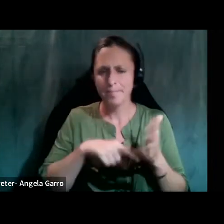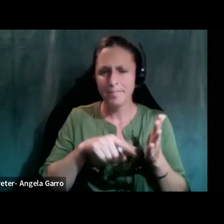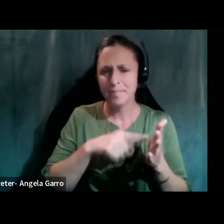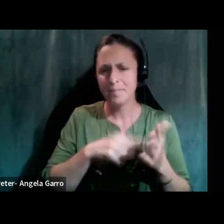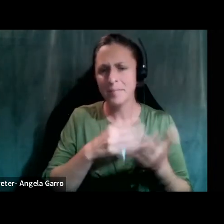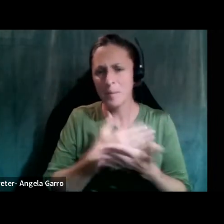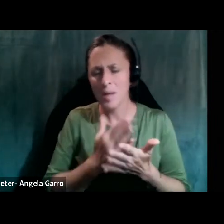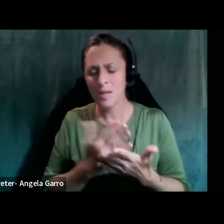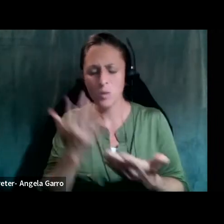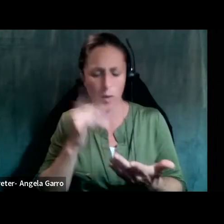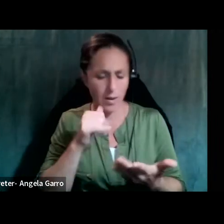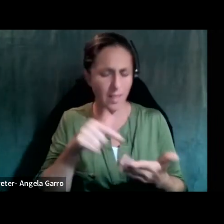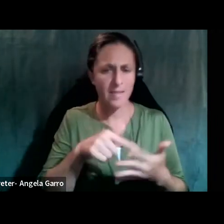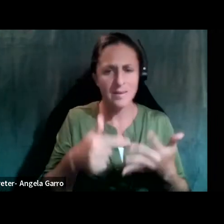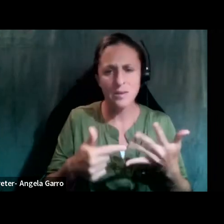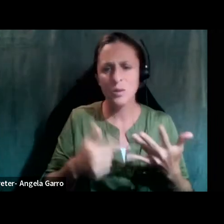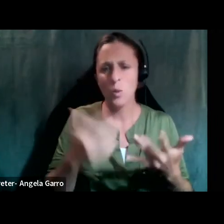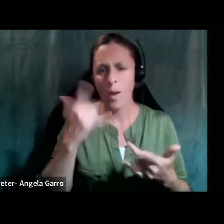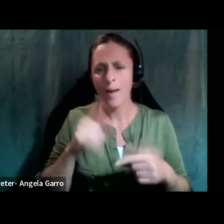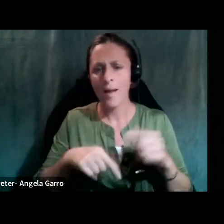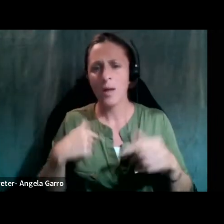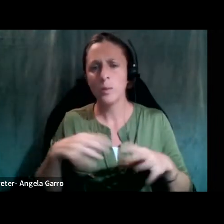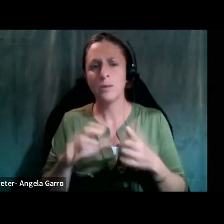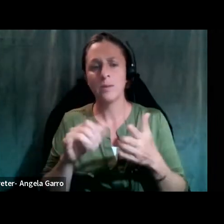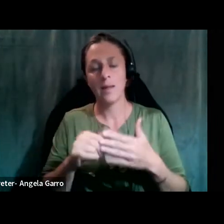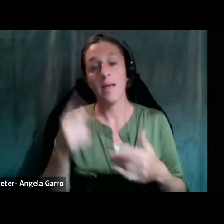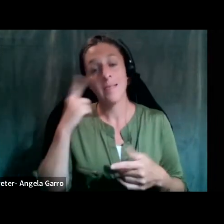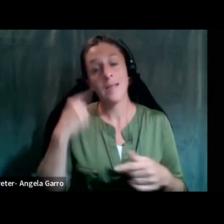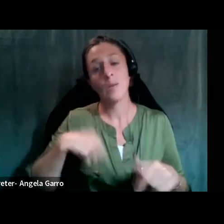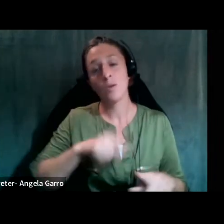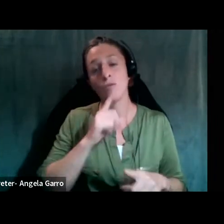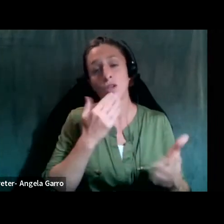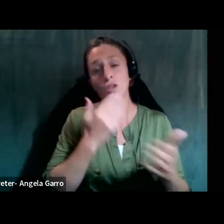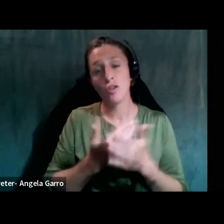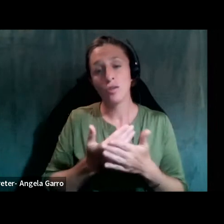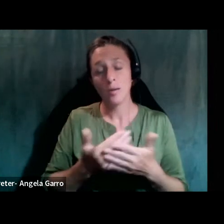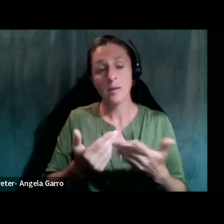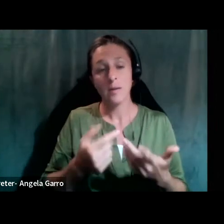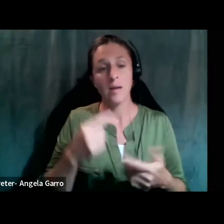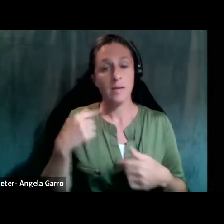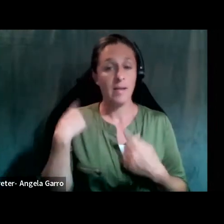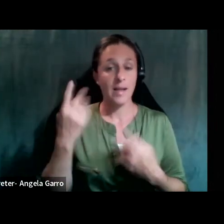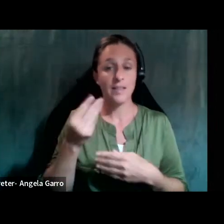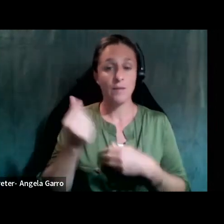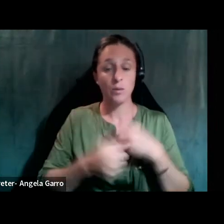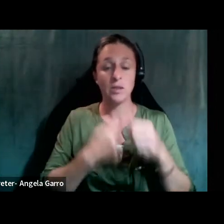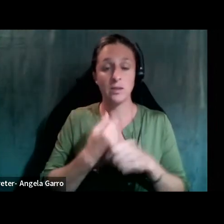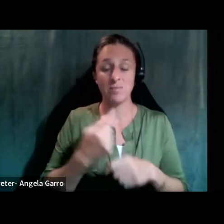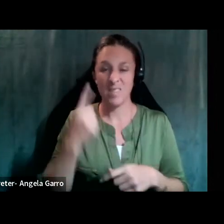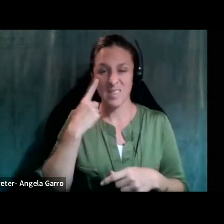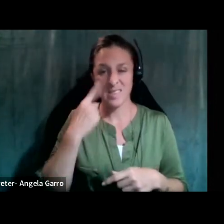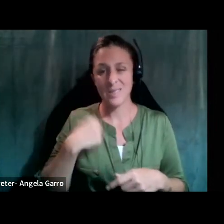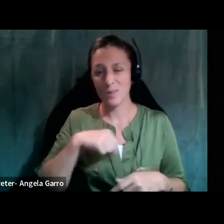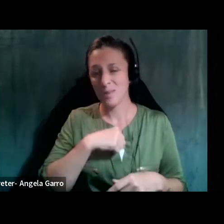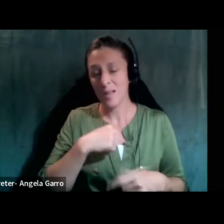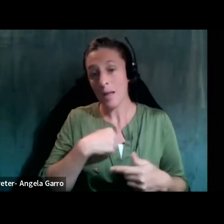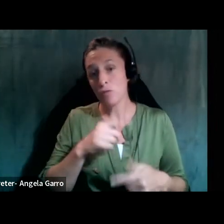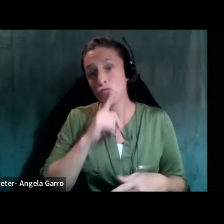can't we do this? And, I think we're very good at that. And over the last few years, I think that's something that I really have